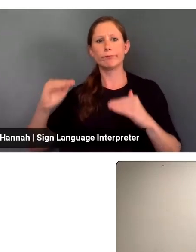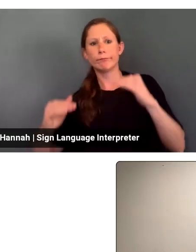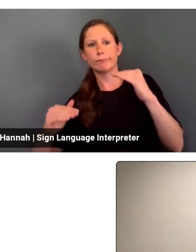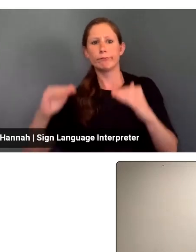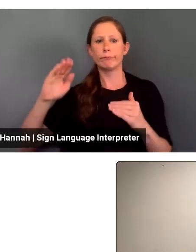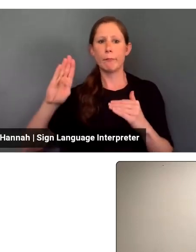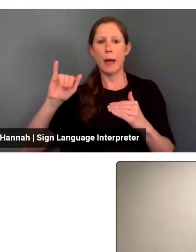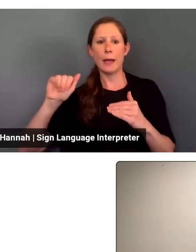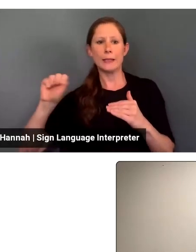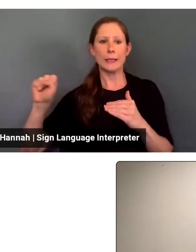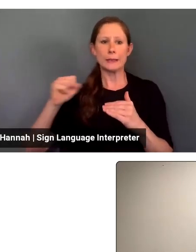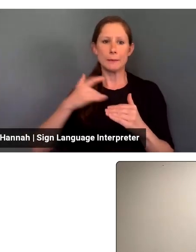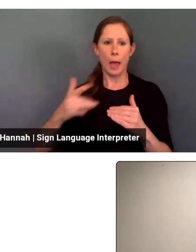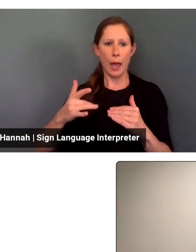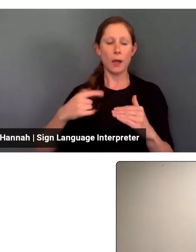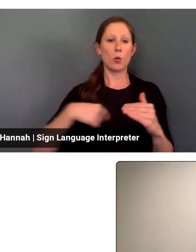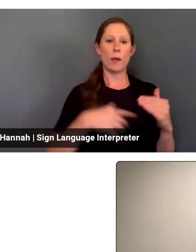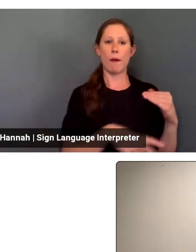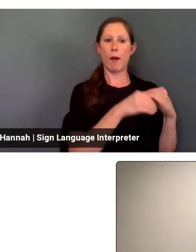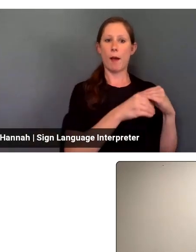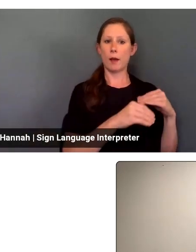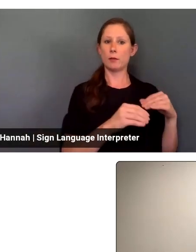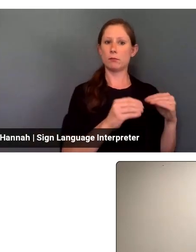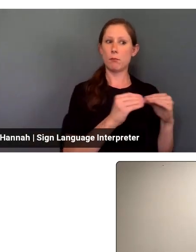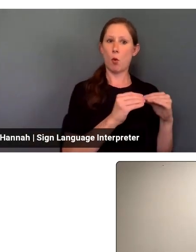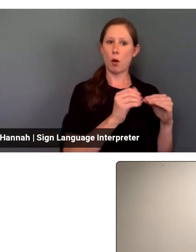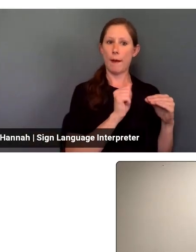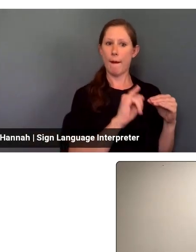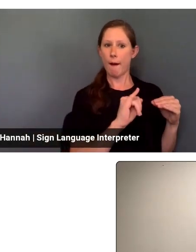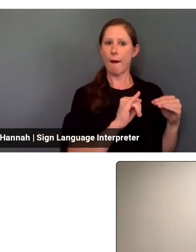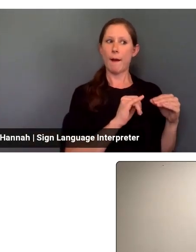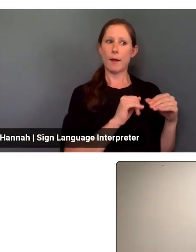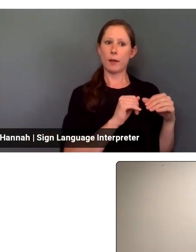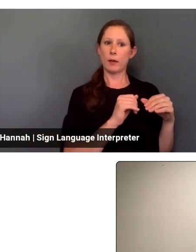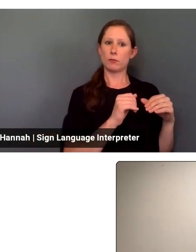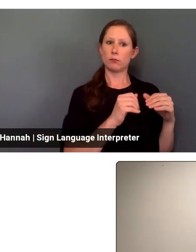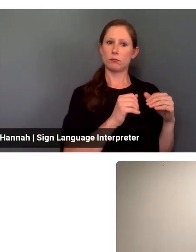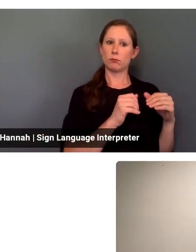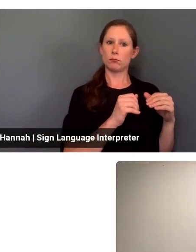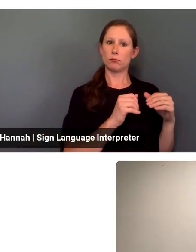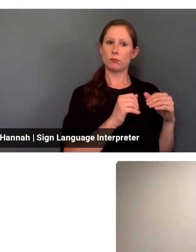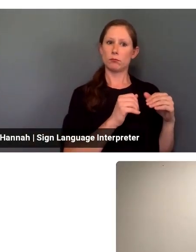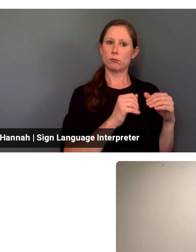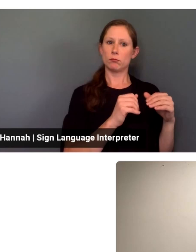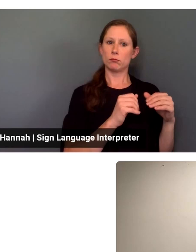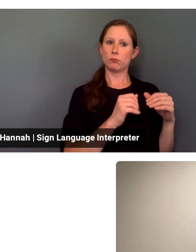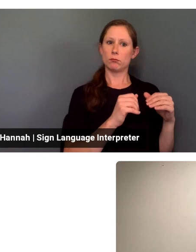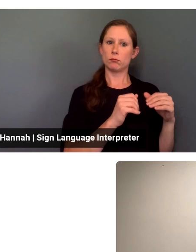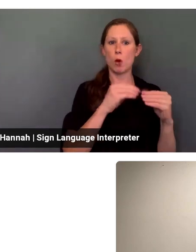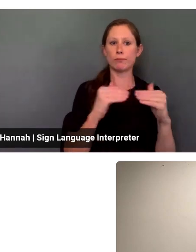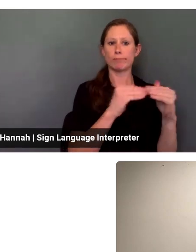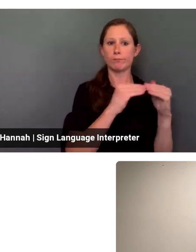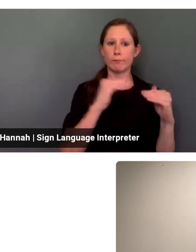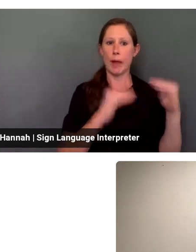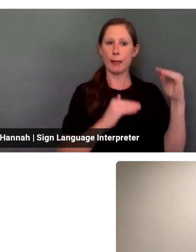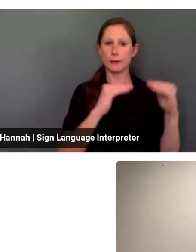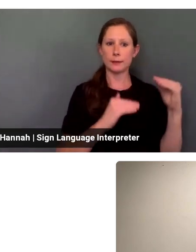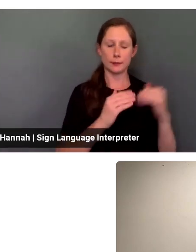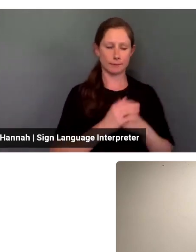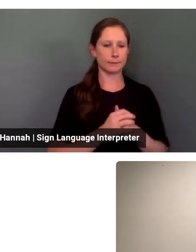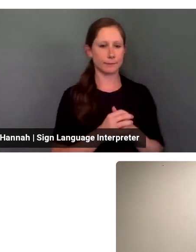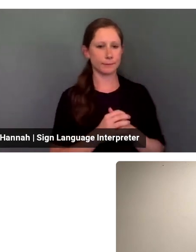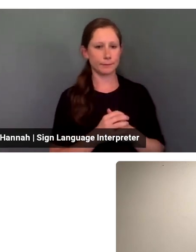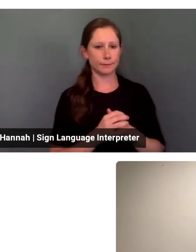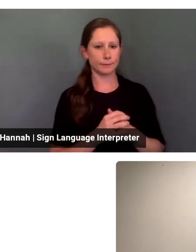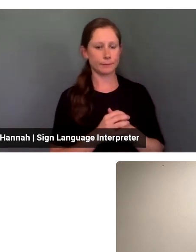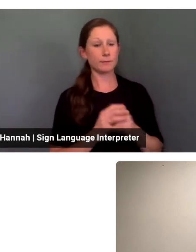more robust systems and processes to help us evaluate people fairly. Yeah. So interesting. Well, this wouldn't be like a tech